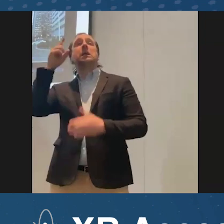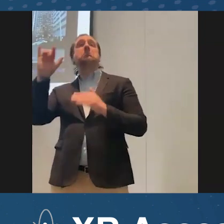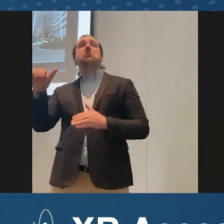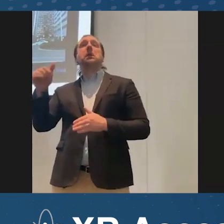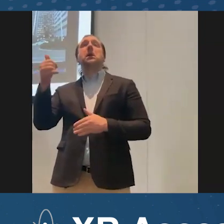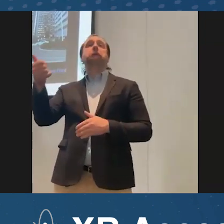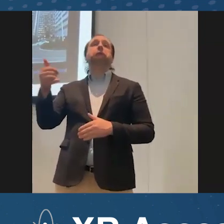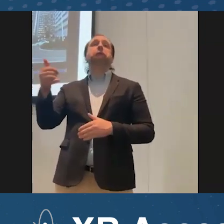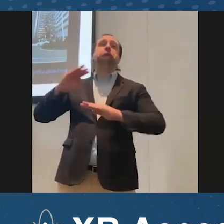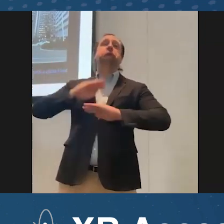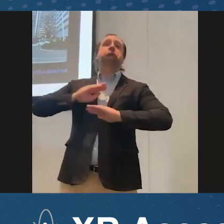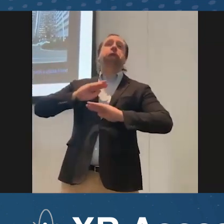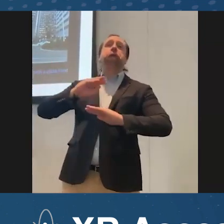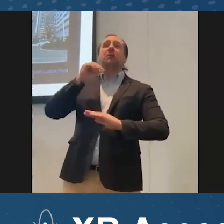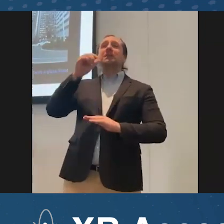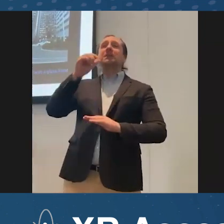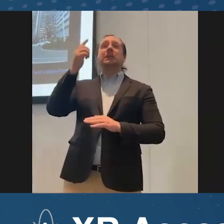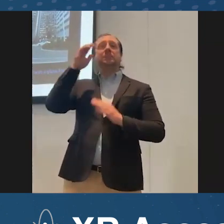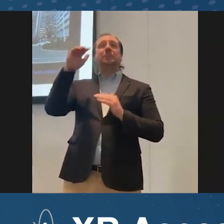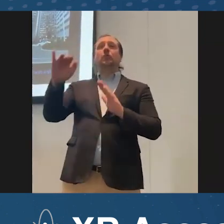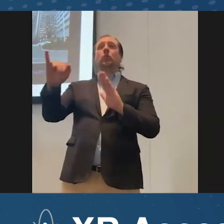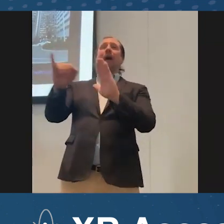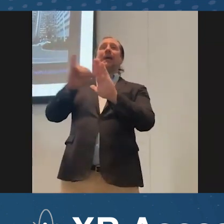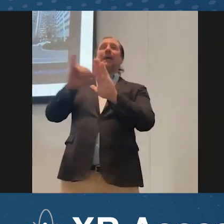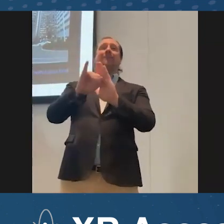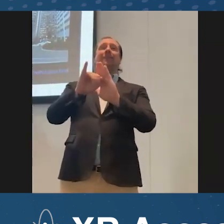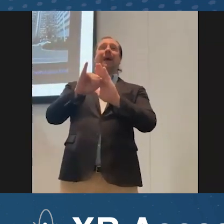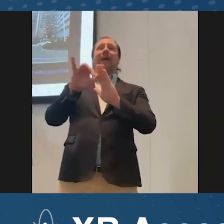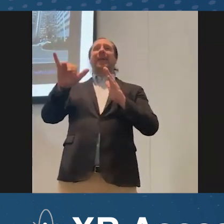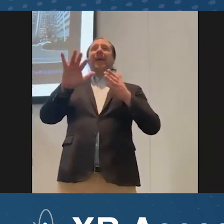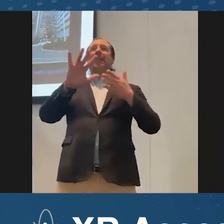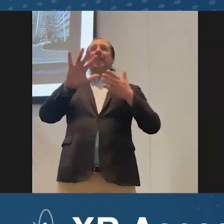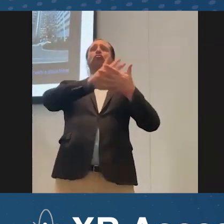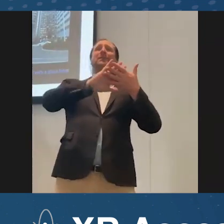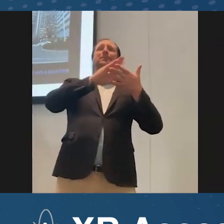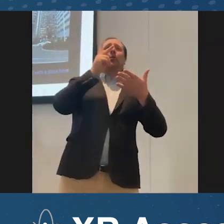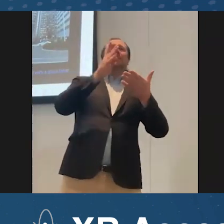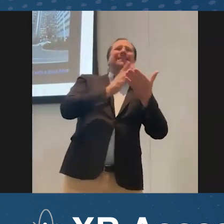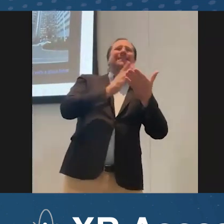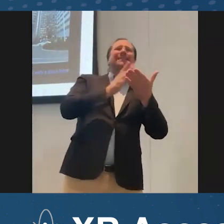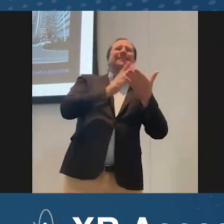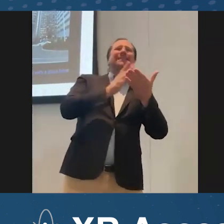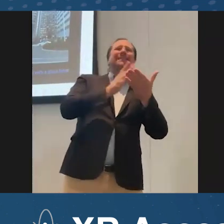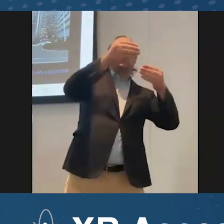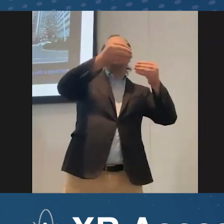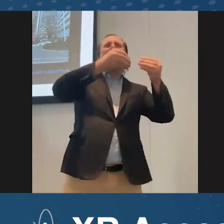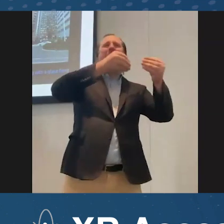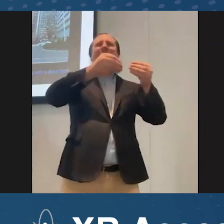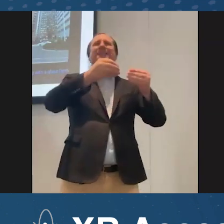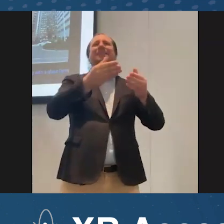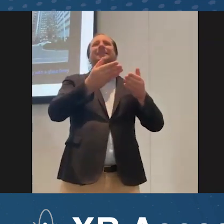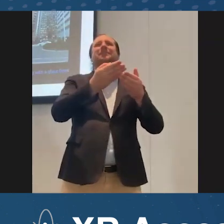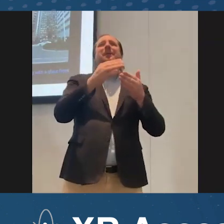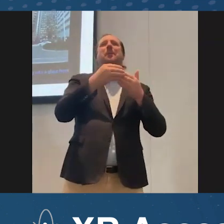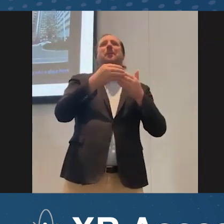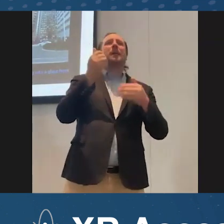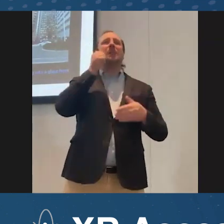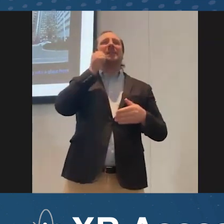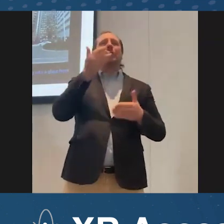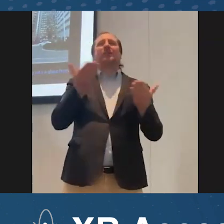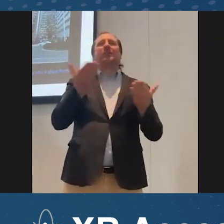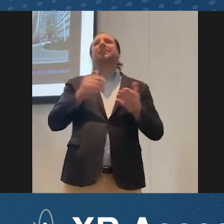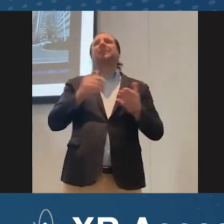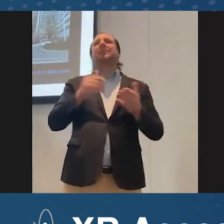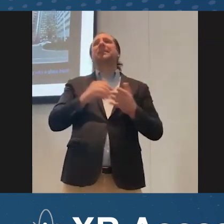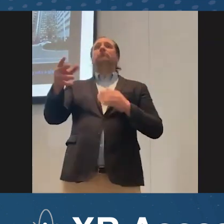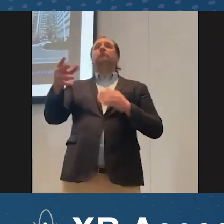to identify a transparent bag like the material plastic. So in addition to